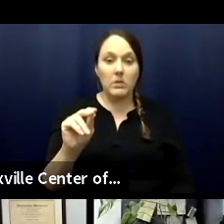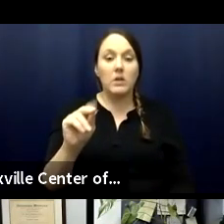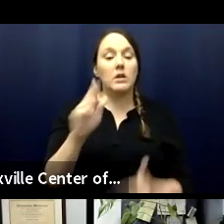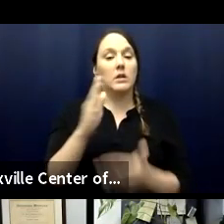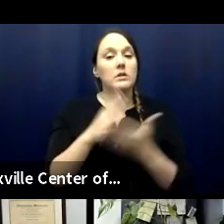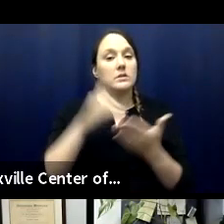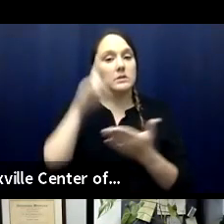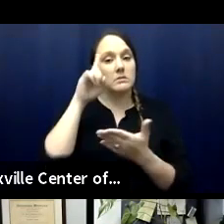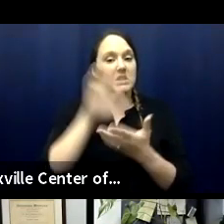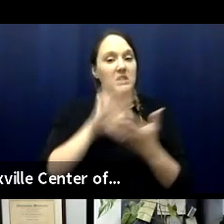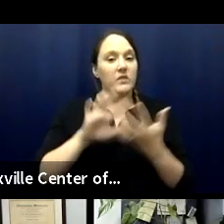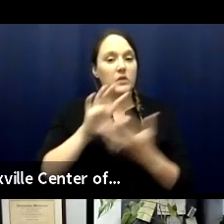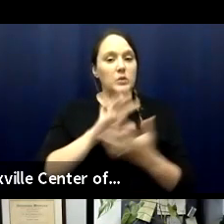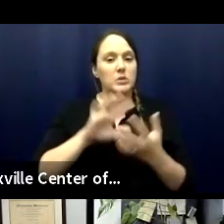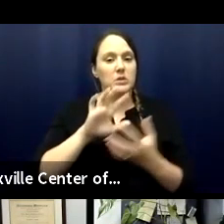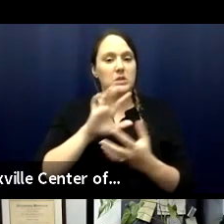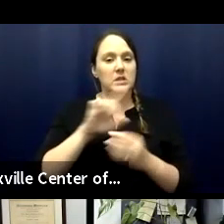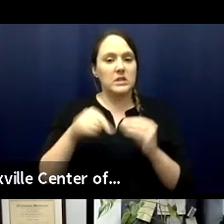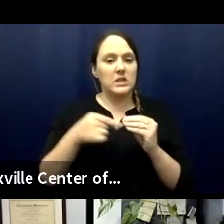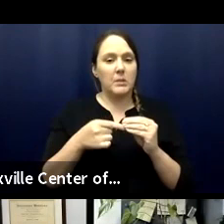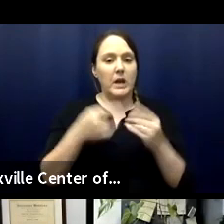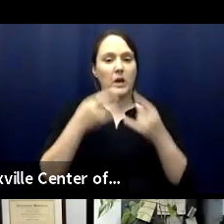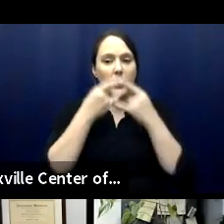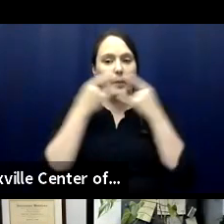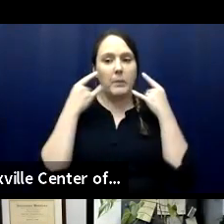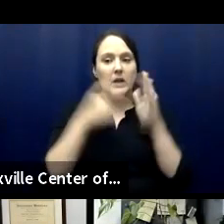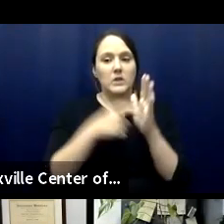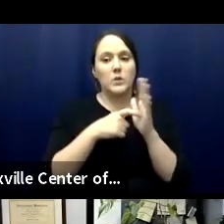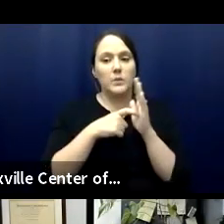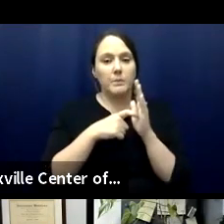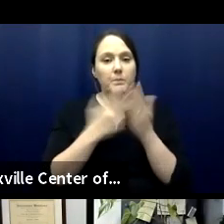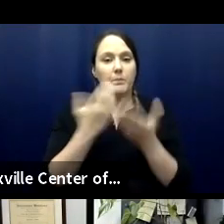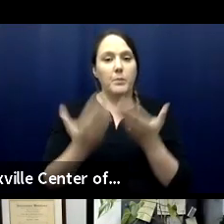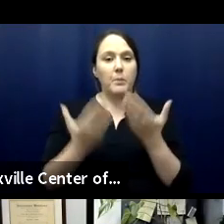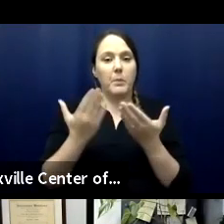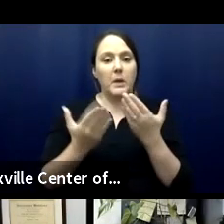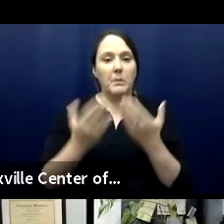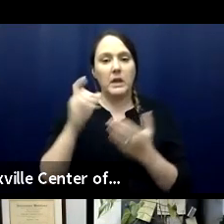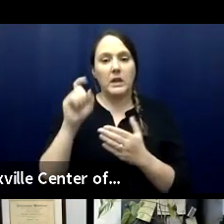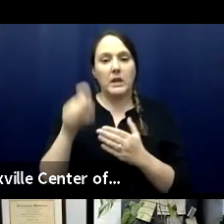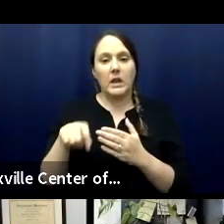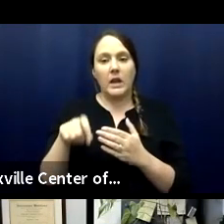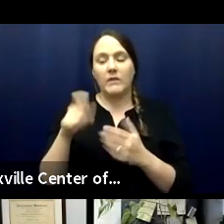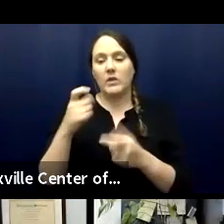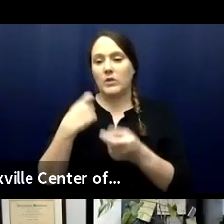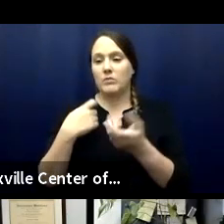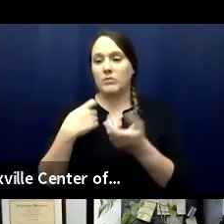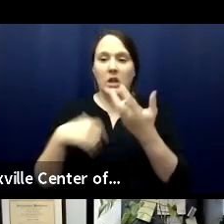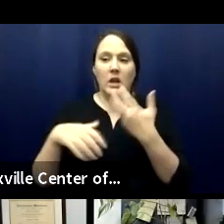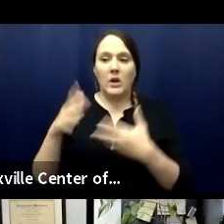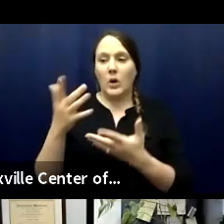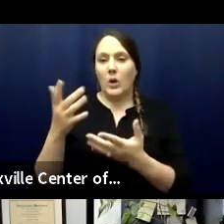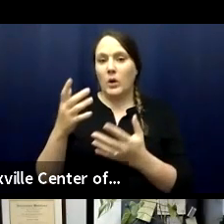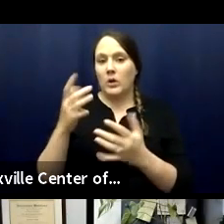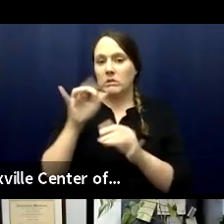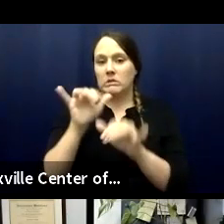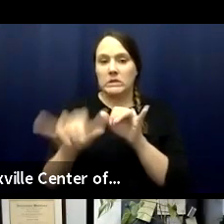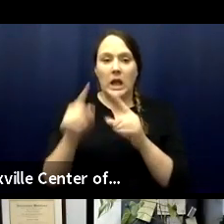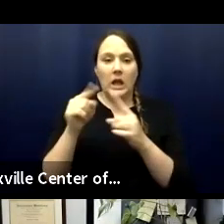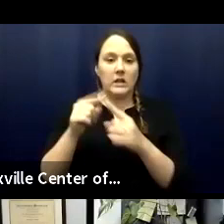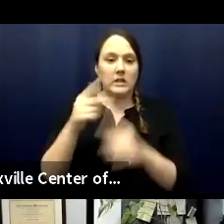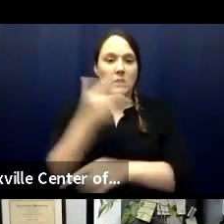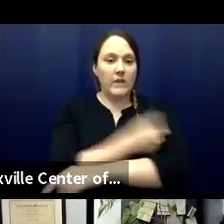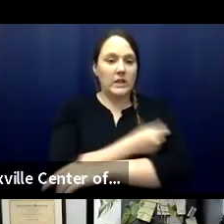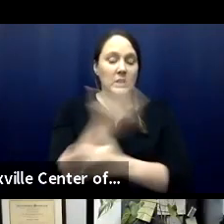confusion about the mask mandate might have to be in place till we get a vaccine. We just don't know. We don't know what cases are going to